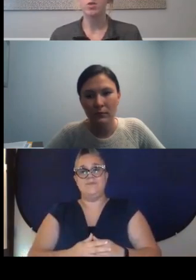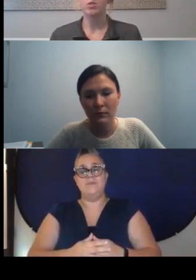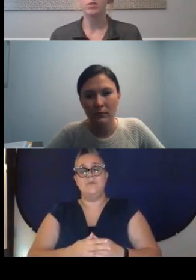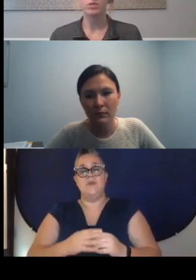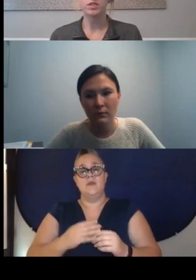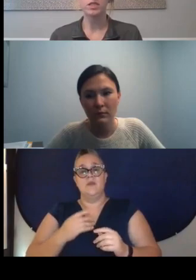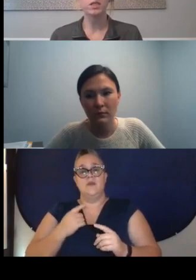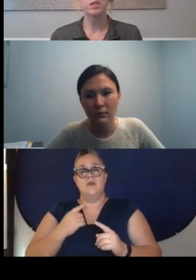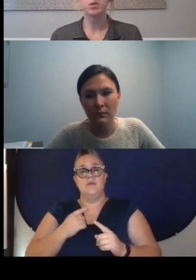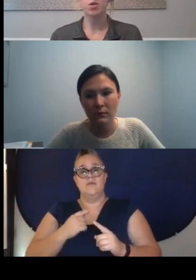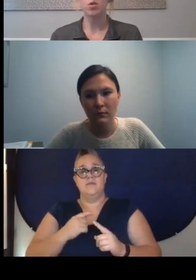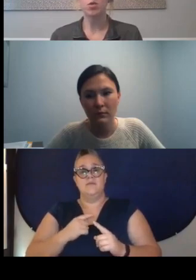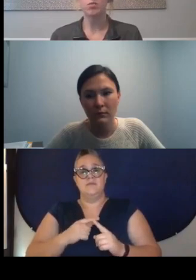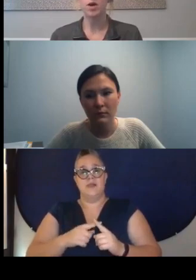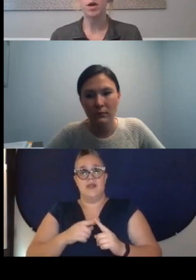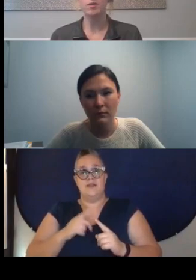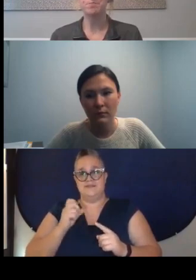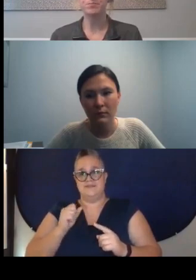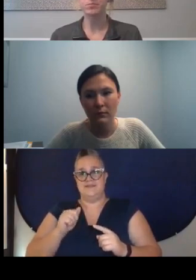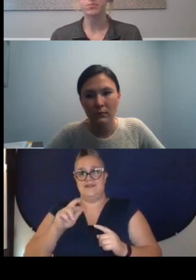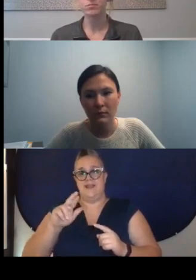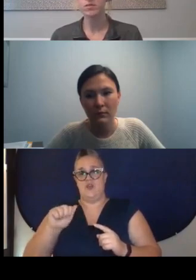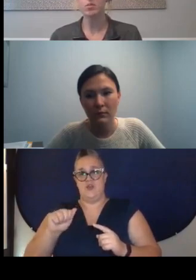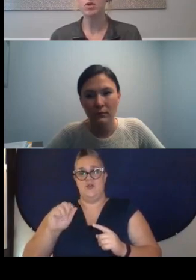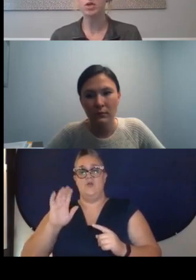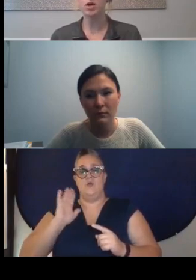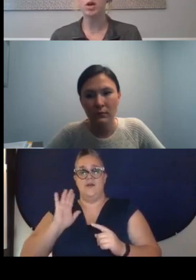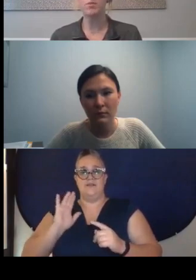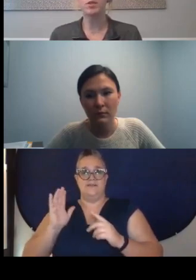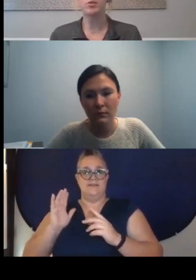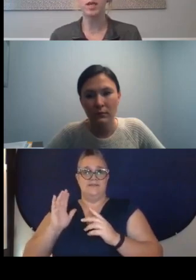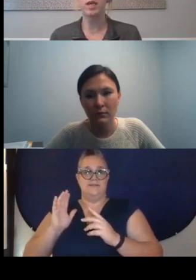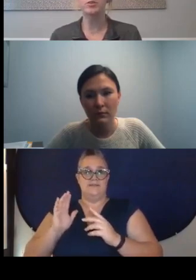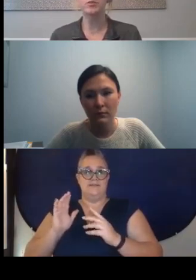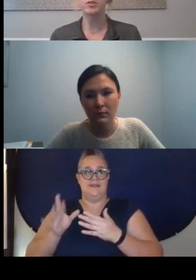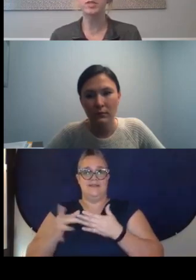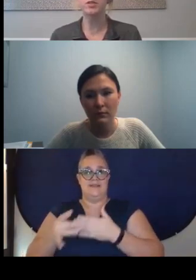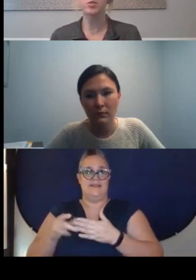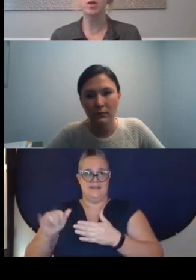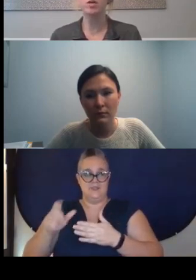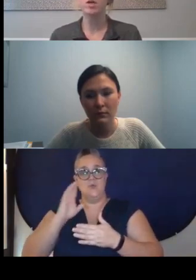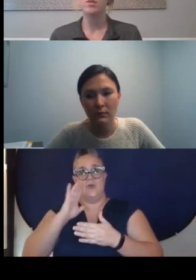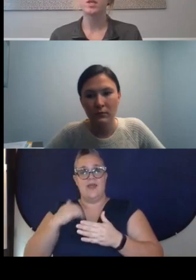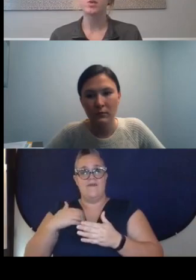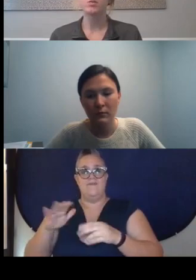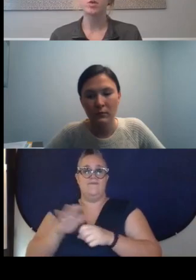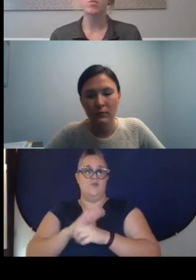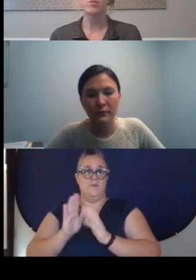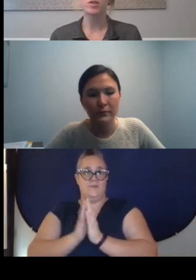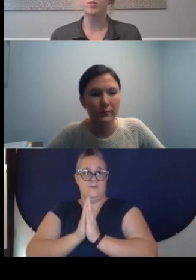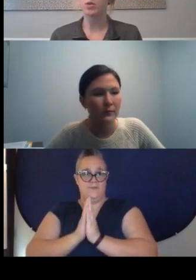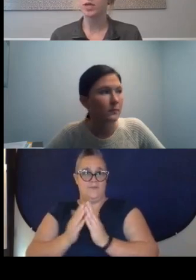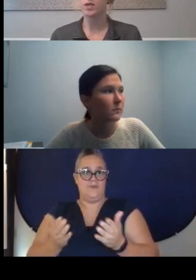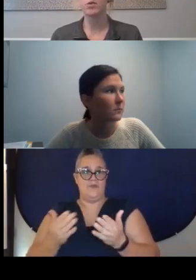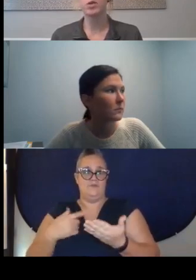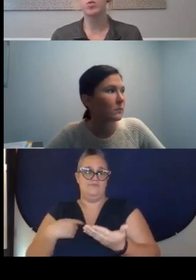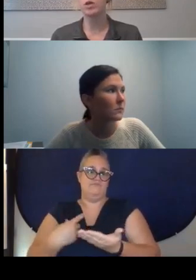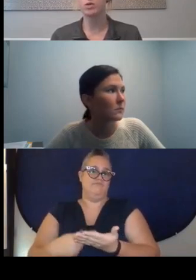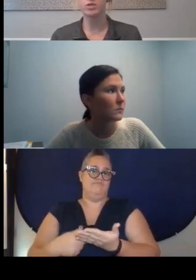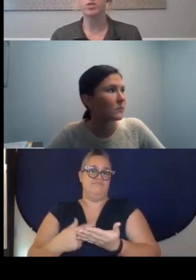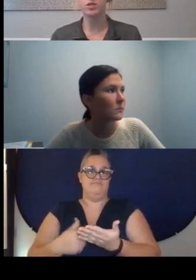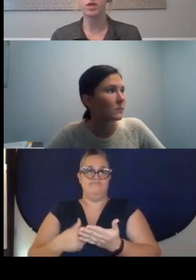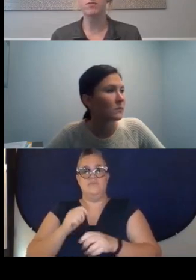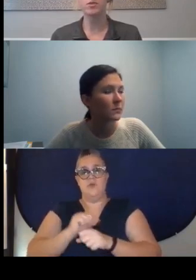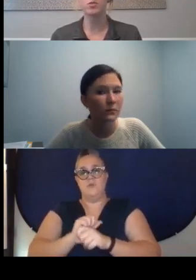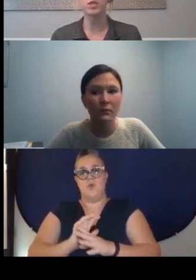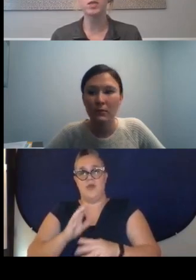Sarah really was leading this, but a whole book that you'll get on your first day as well that goes over the employee handbook, what